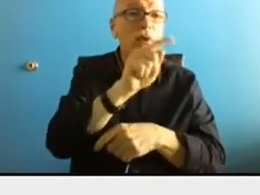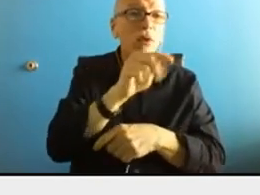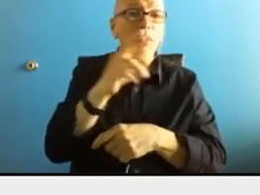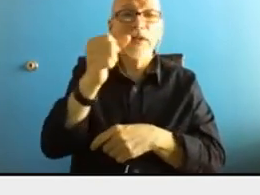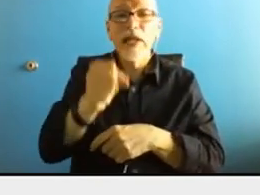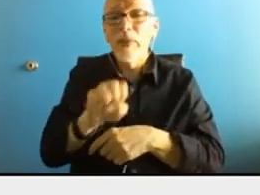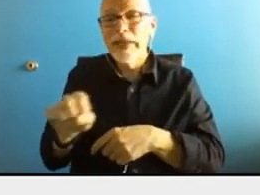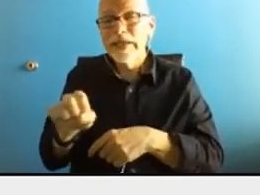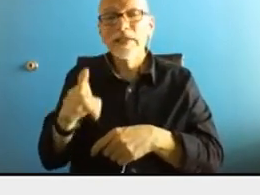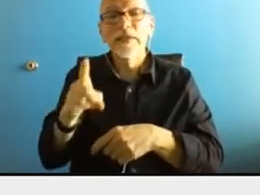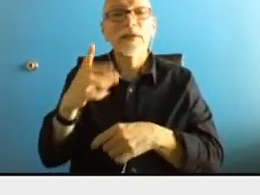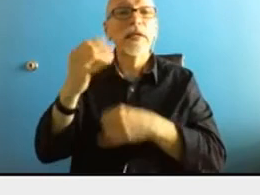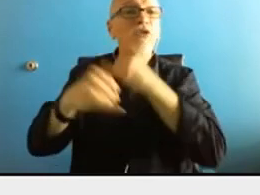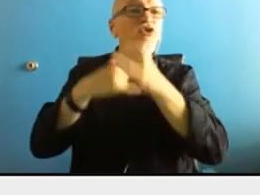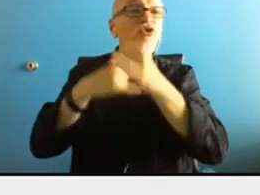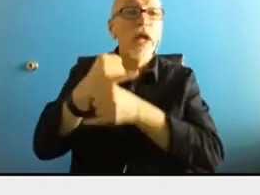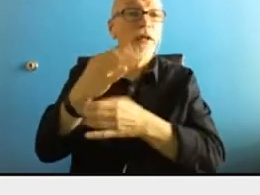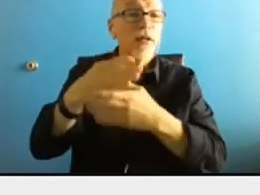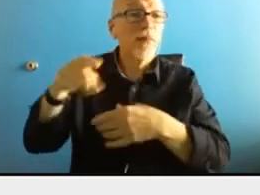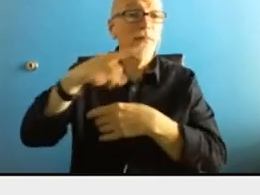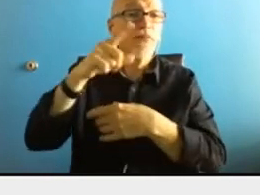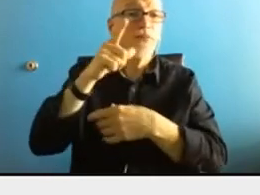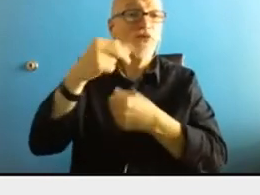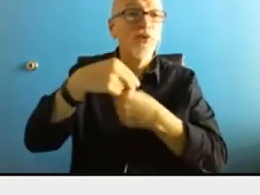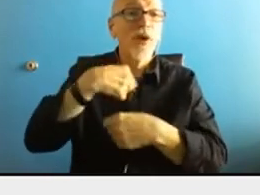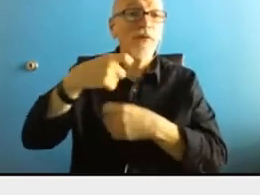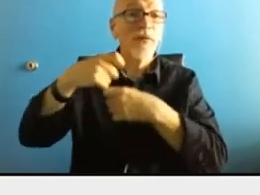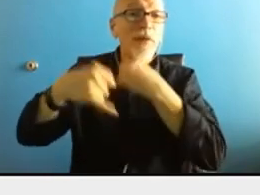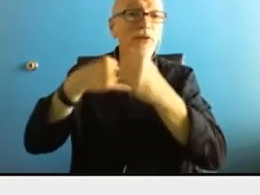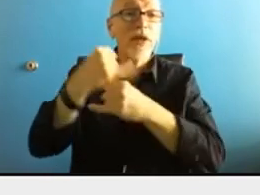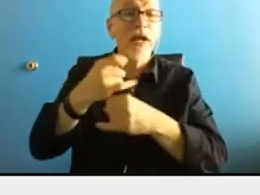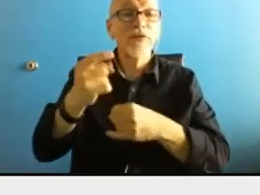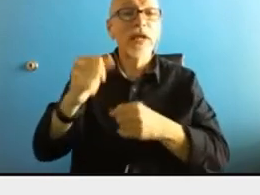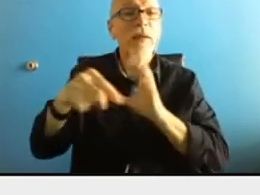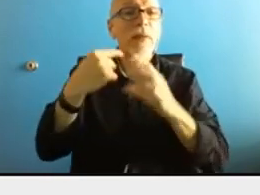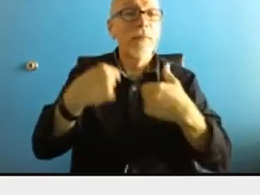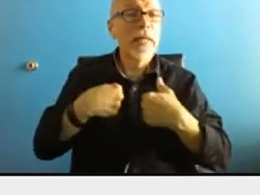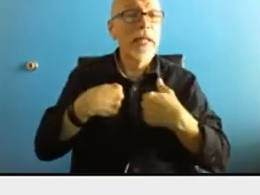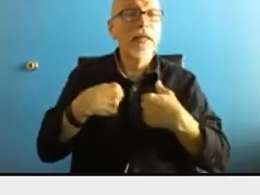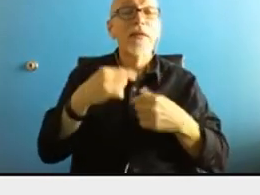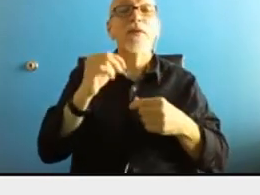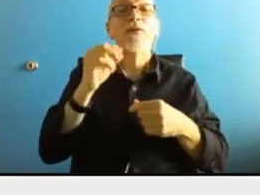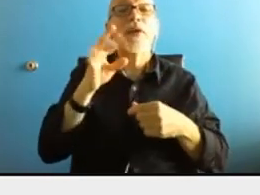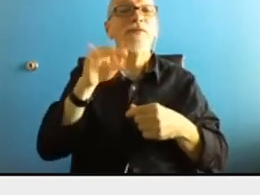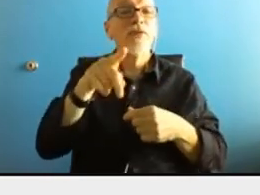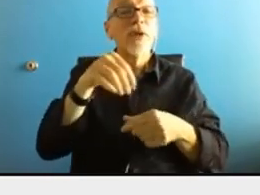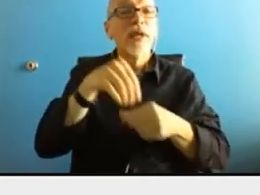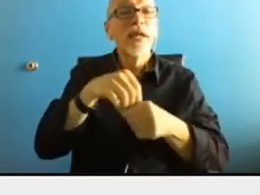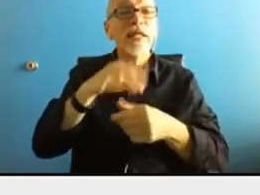and international, for those international friends that have joined, you can email me. Otherwise, if you're located in the